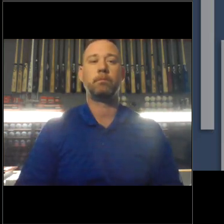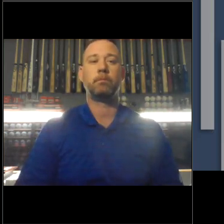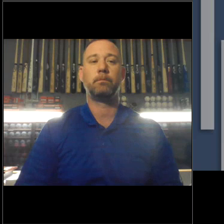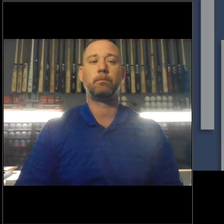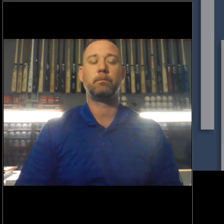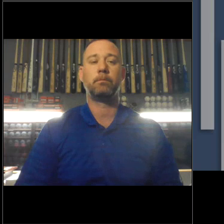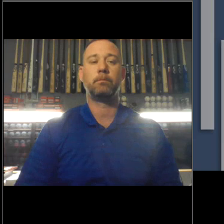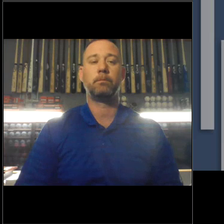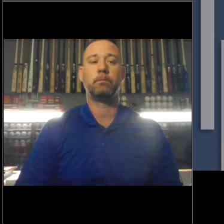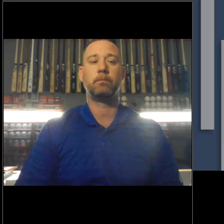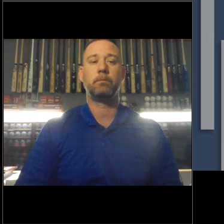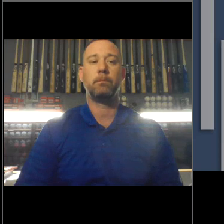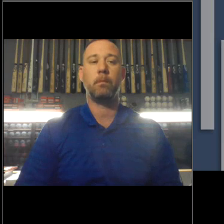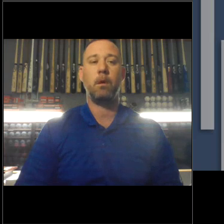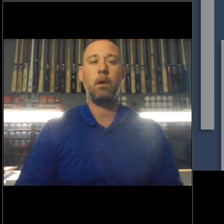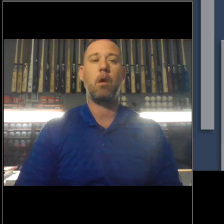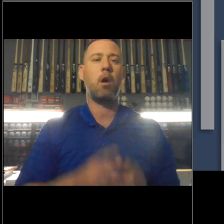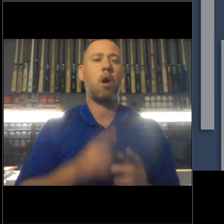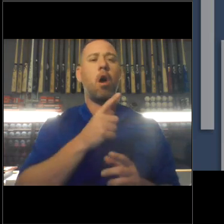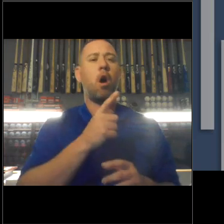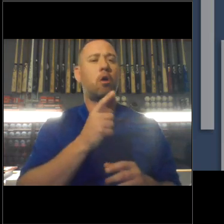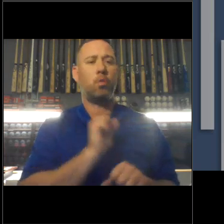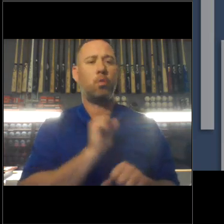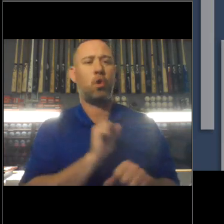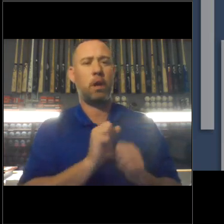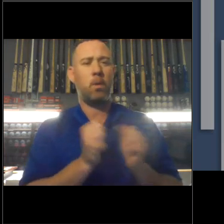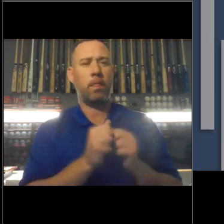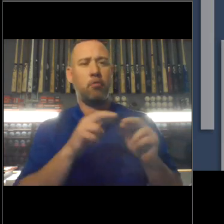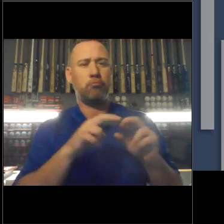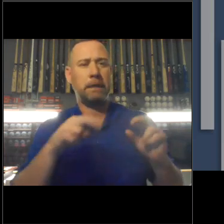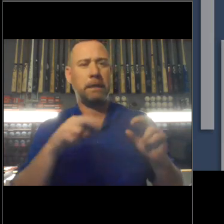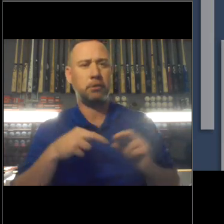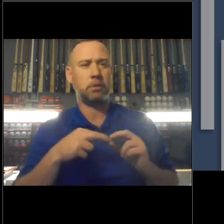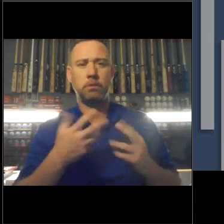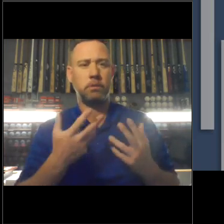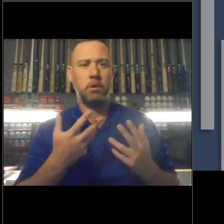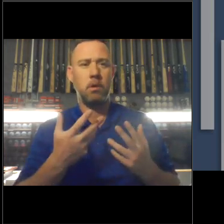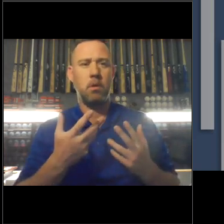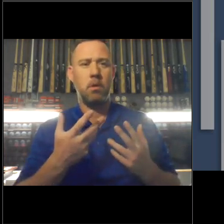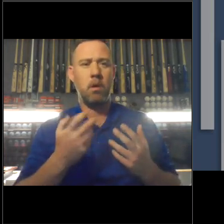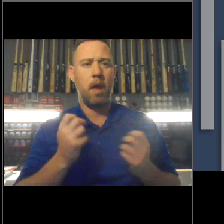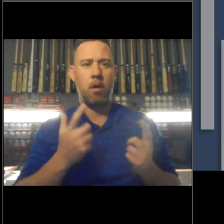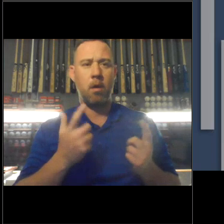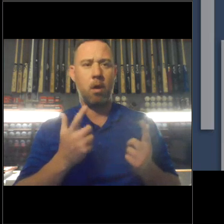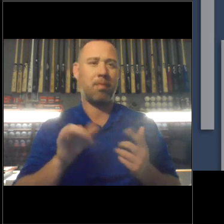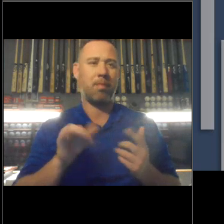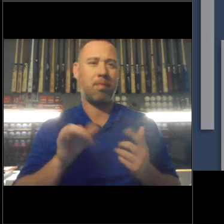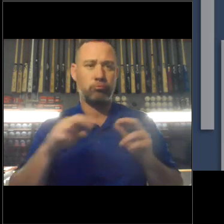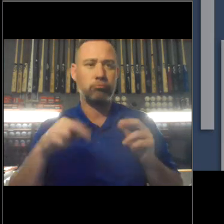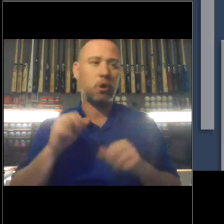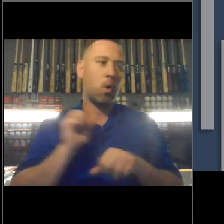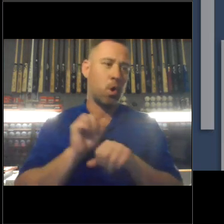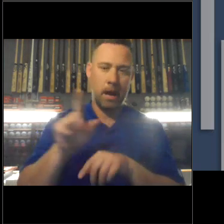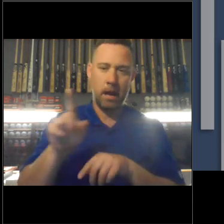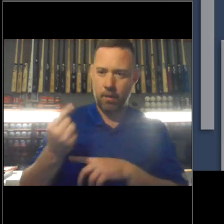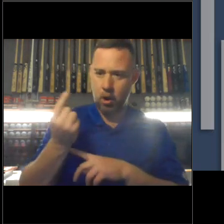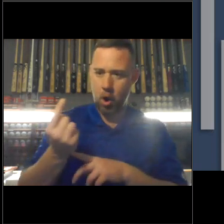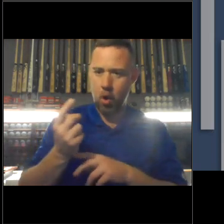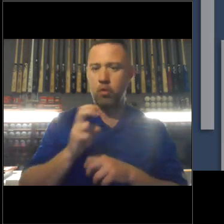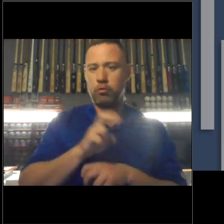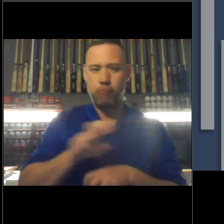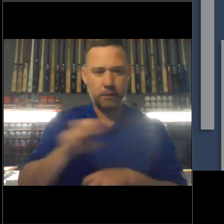Thanks, Marlon. Are you working with the regions at all on, folks are, regions are working on their own